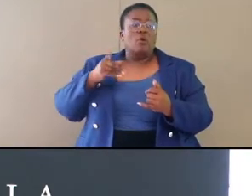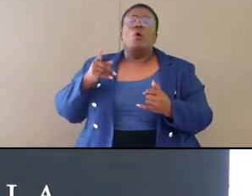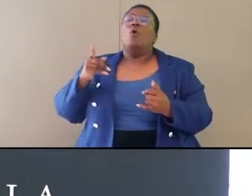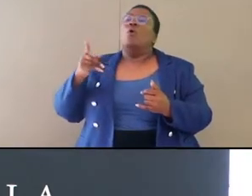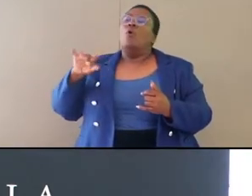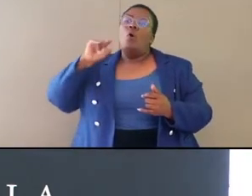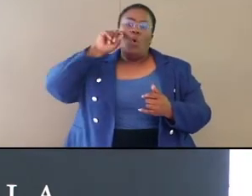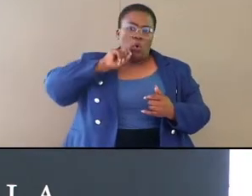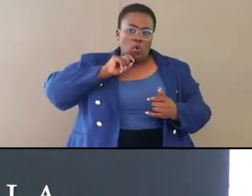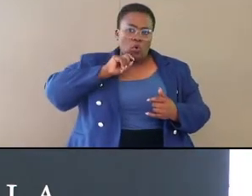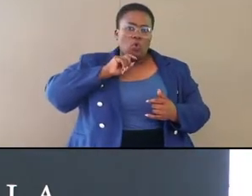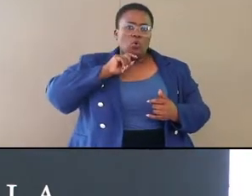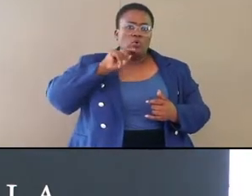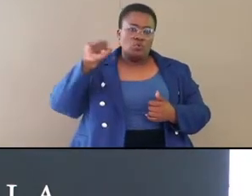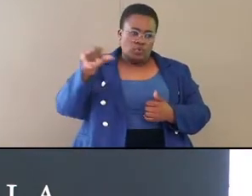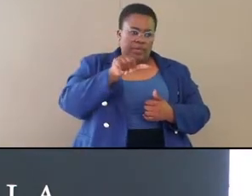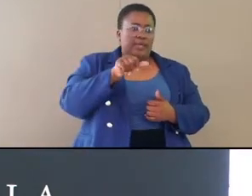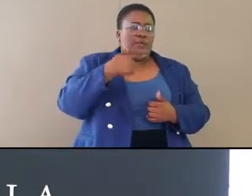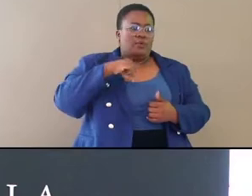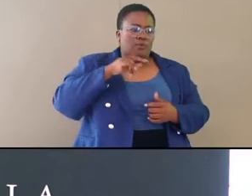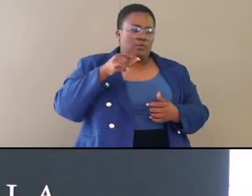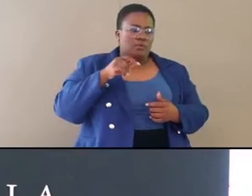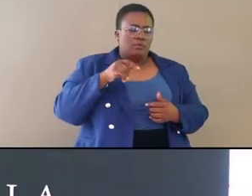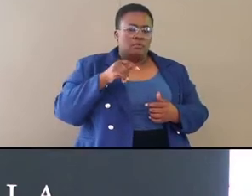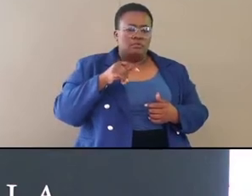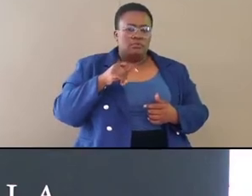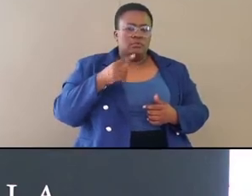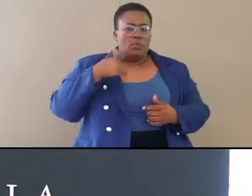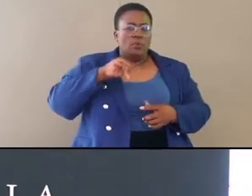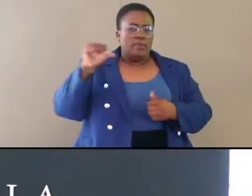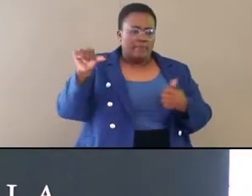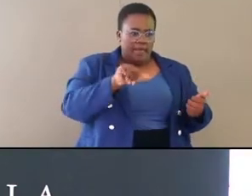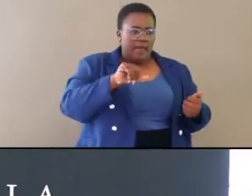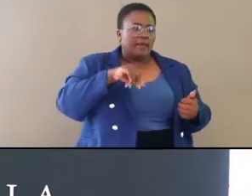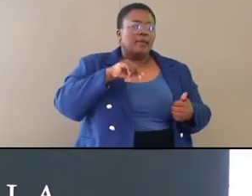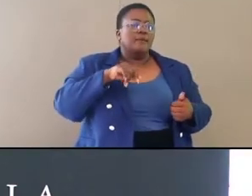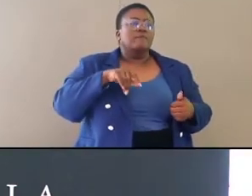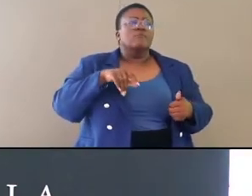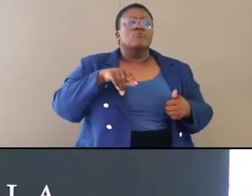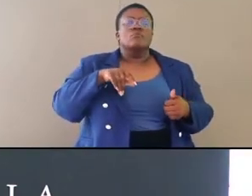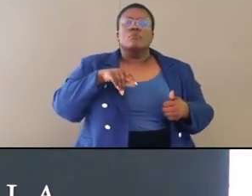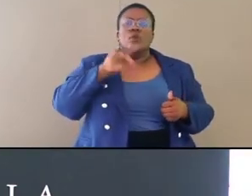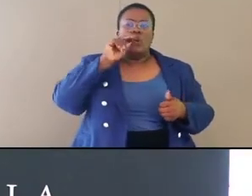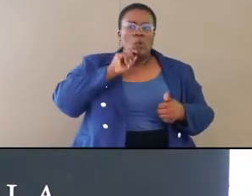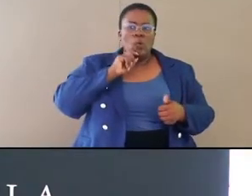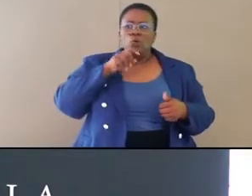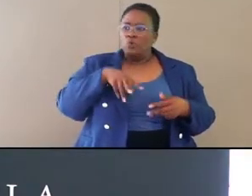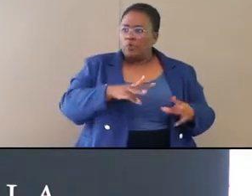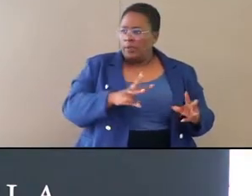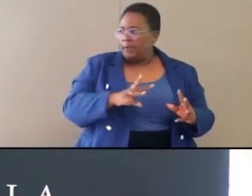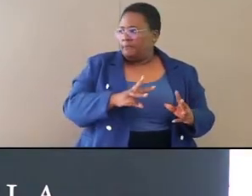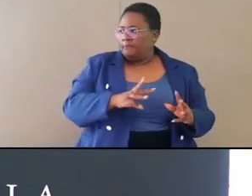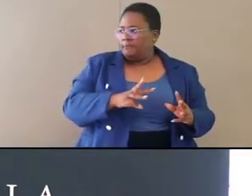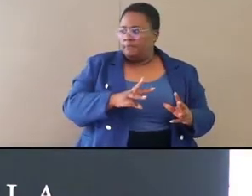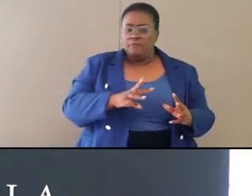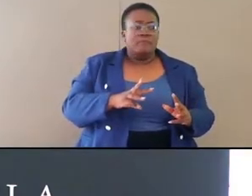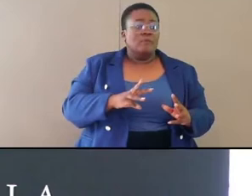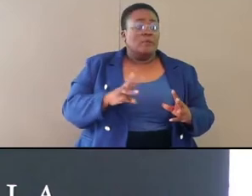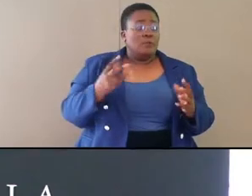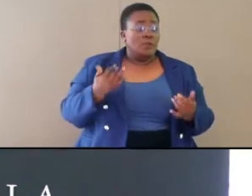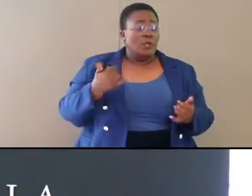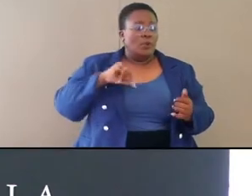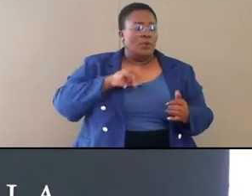threatened by COVID-19. The people that work in our fancy homes are not going to bring COVID anymore, so we are not